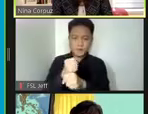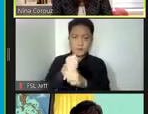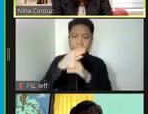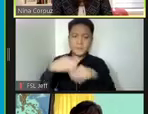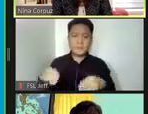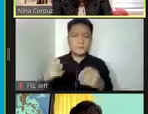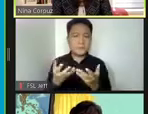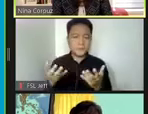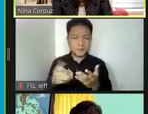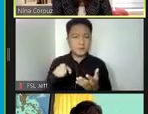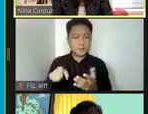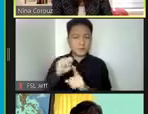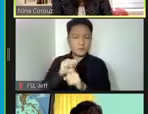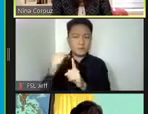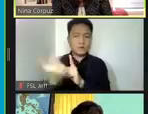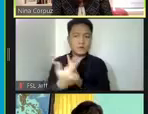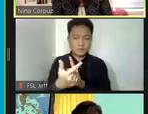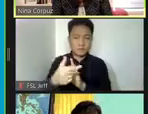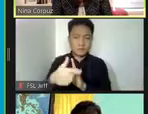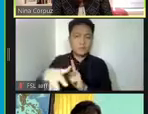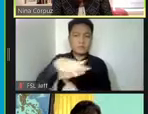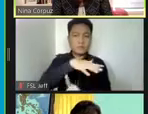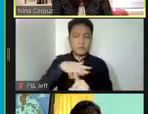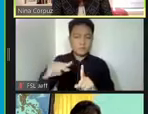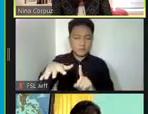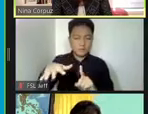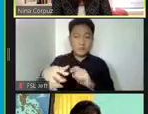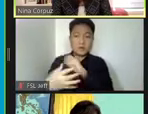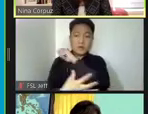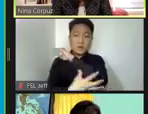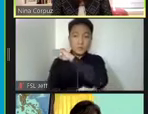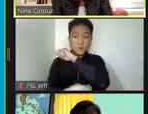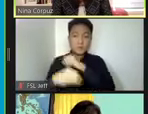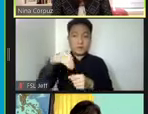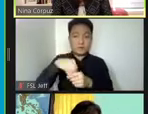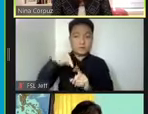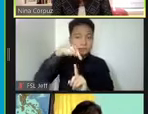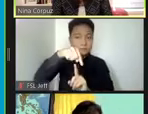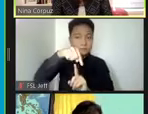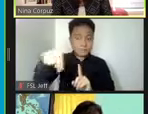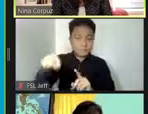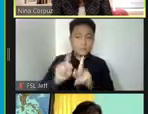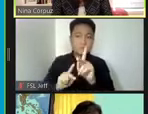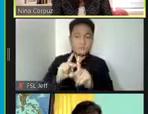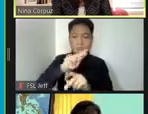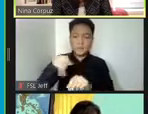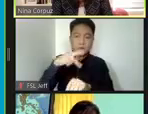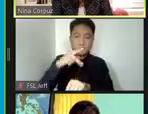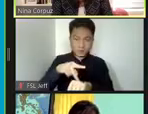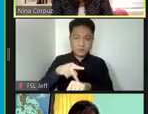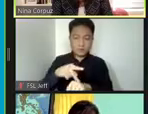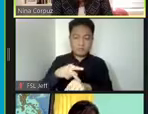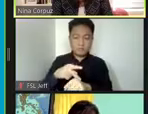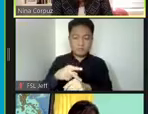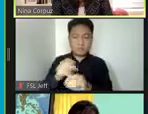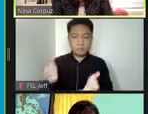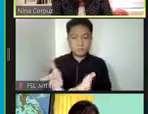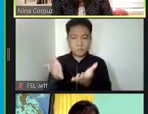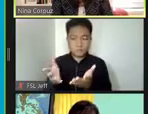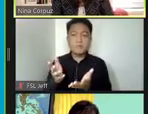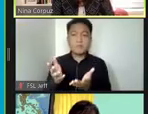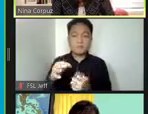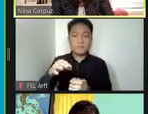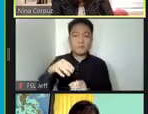economic empowerment, peace and reconciliation, and environmental stewardship. And most recently, Coffee for Peace won